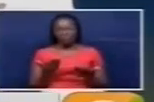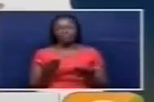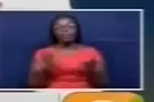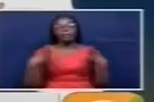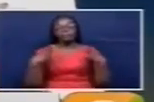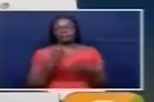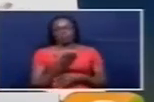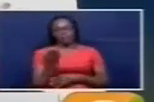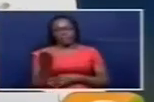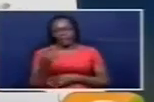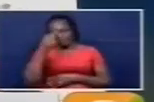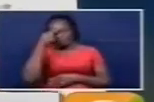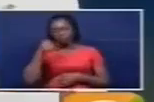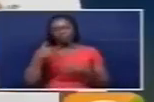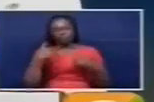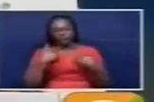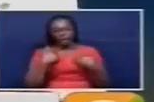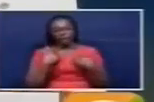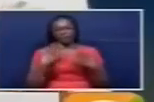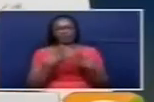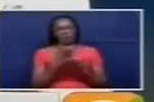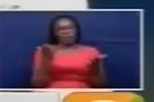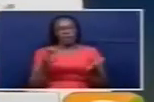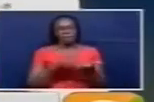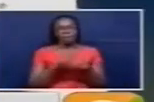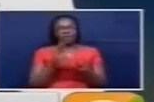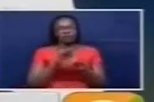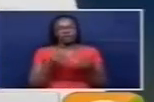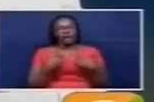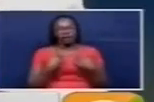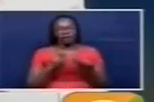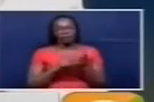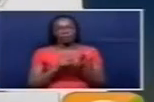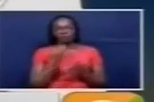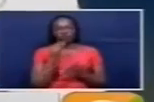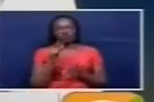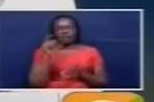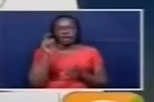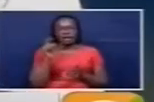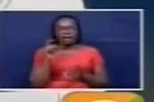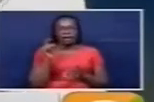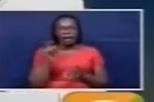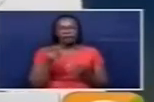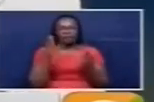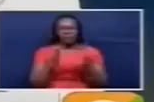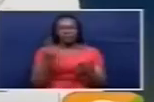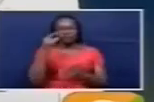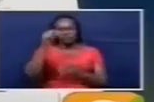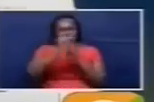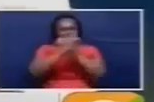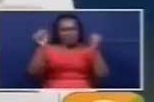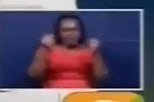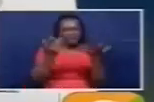votes. So this thing about euphoria and big parties doesn't apply to us. We don't have anyone running for president. We don't have anyone running for governor or